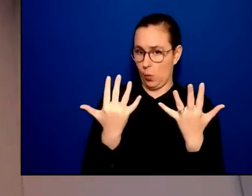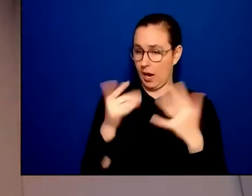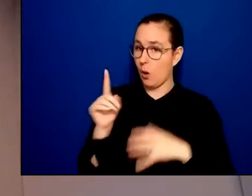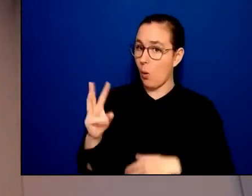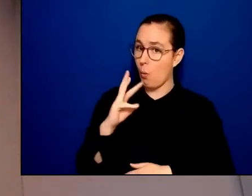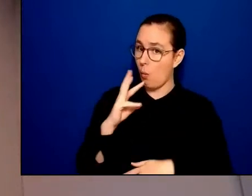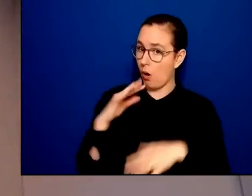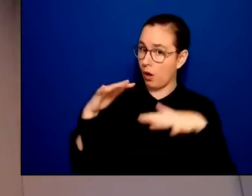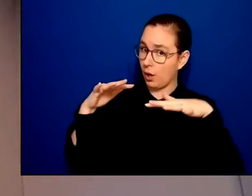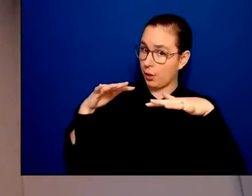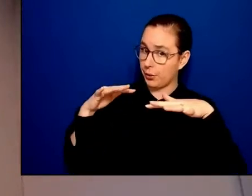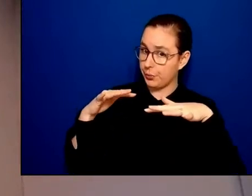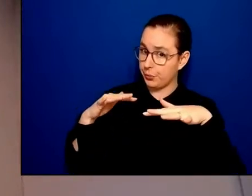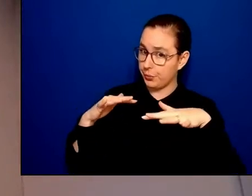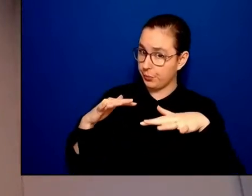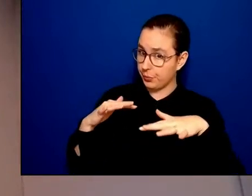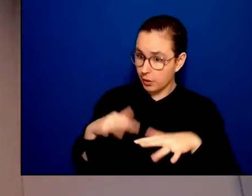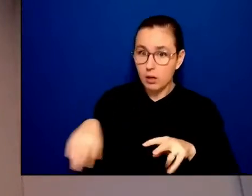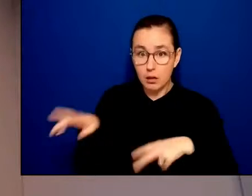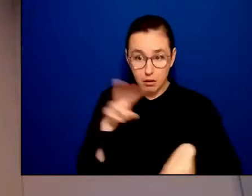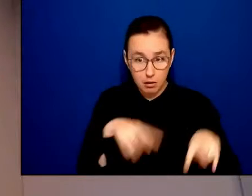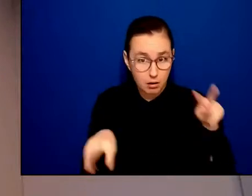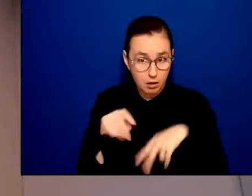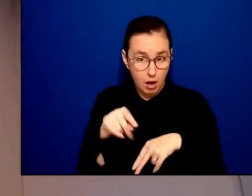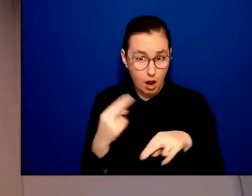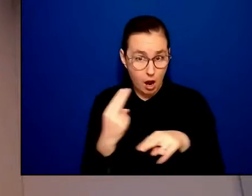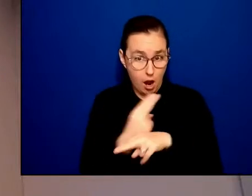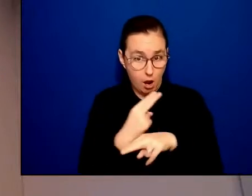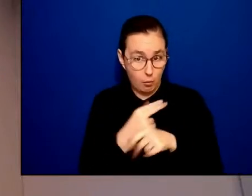damage on the Highway 1 corridor and be able to make